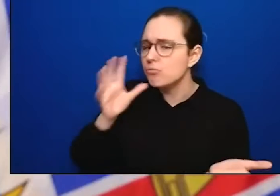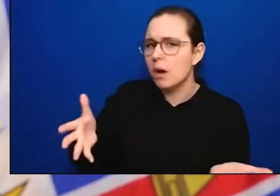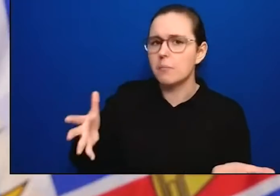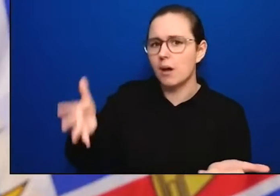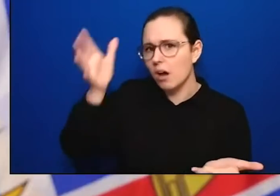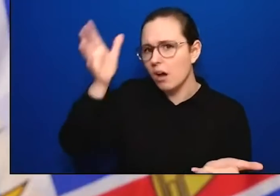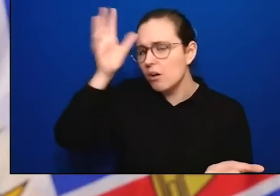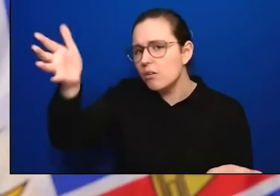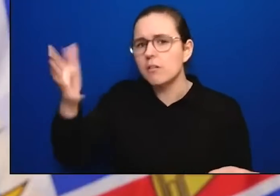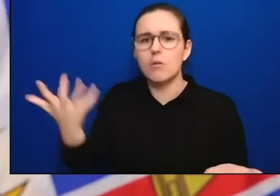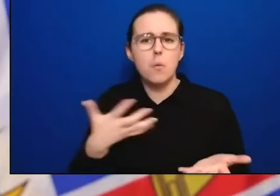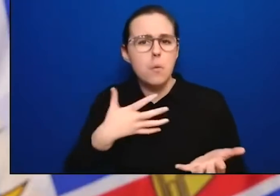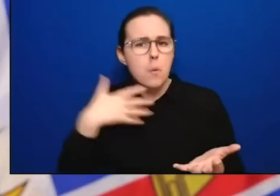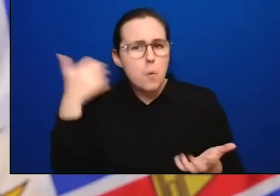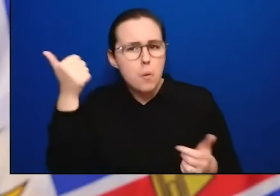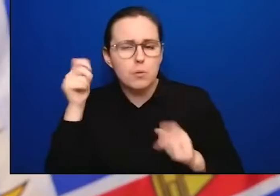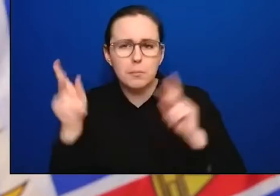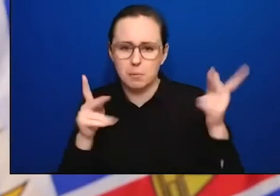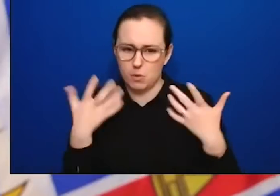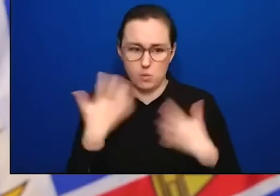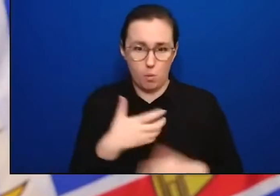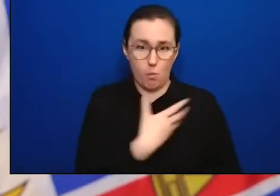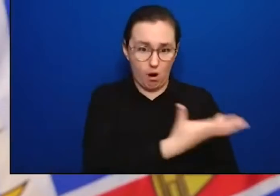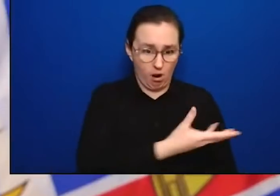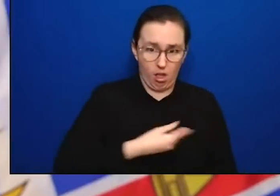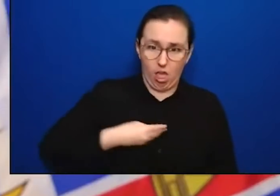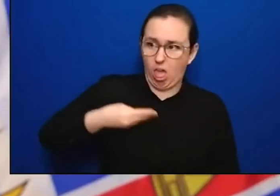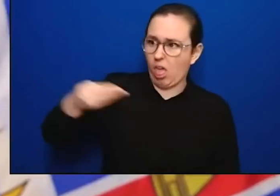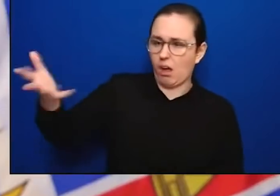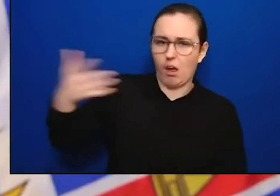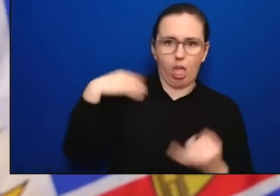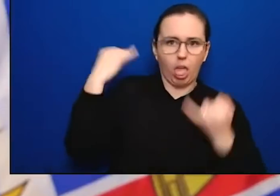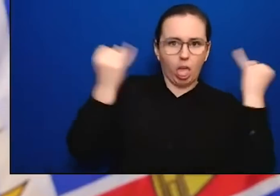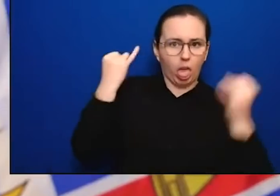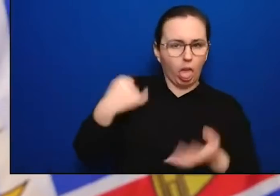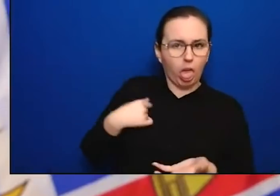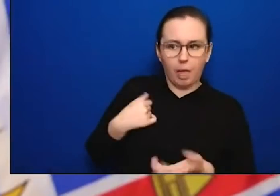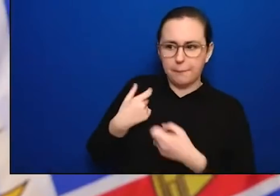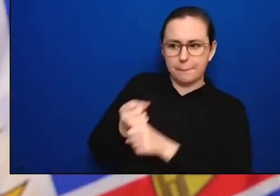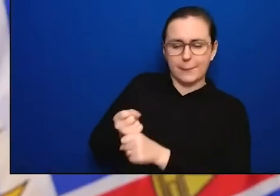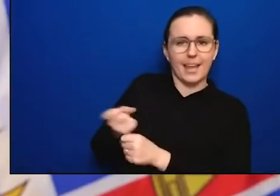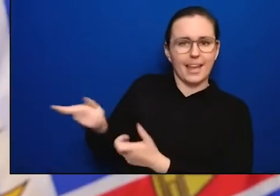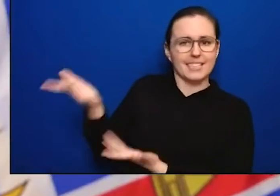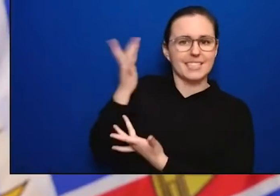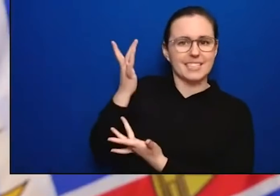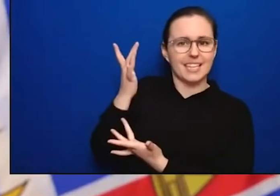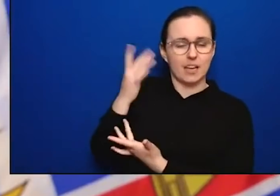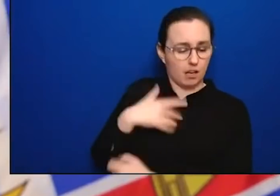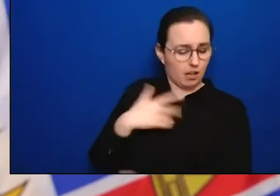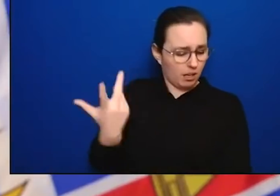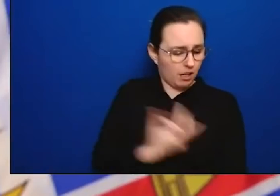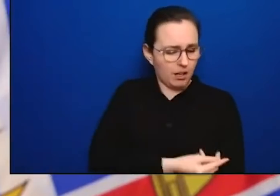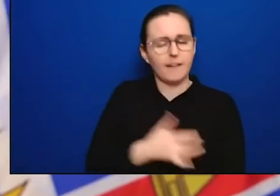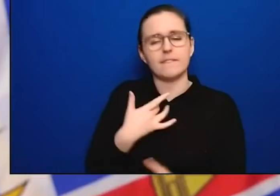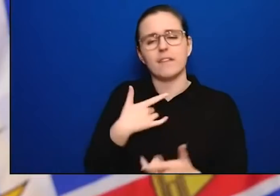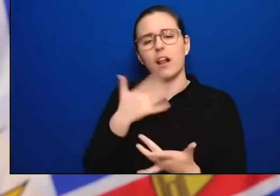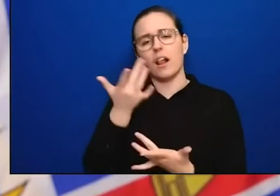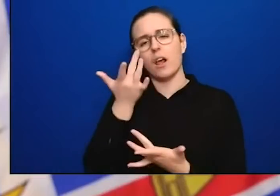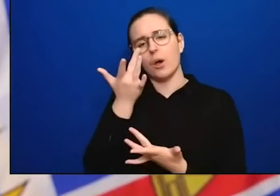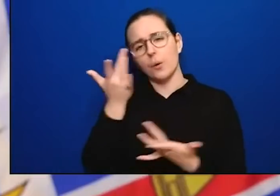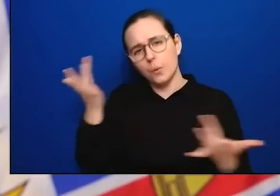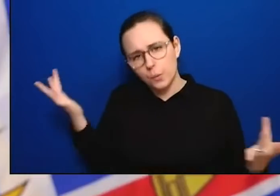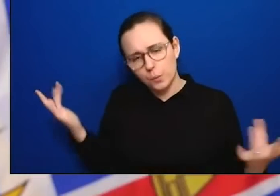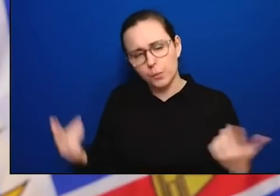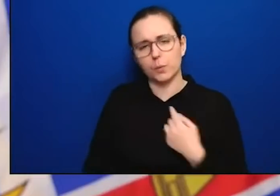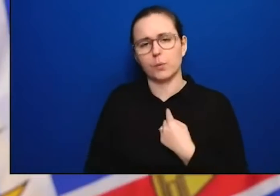of protecting their grandparents and older people in their lives, or making sure that they don't carry that anxiety of bringing